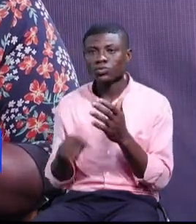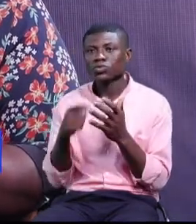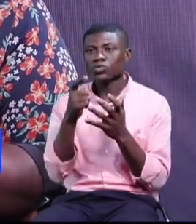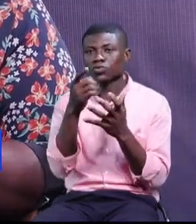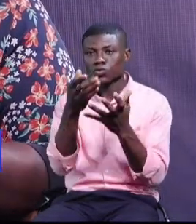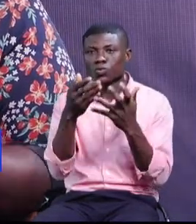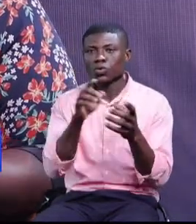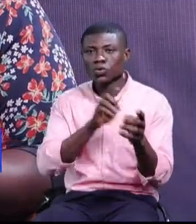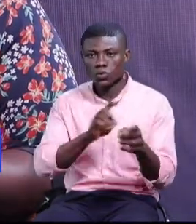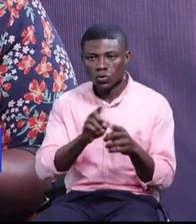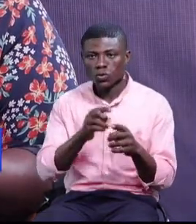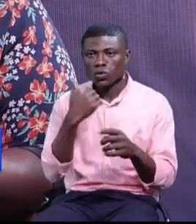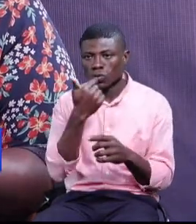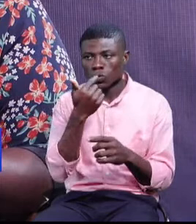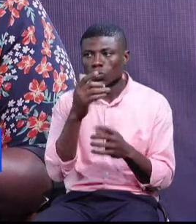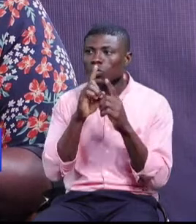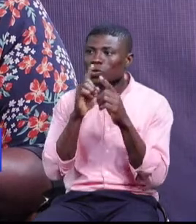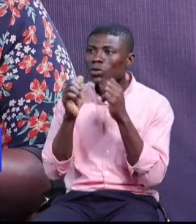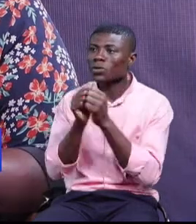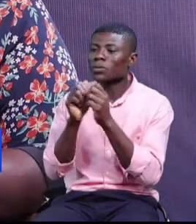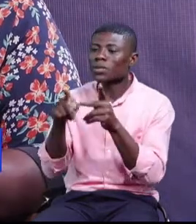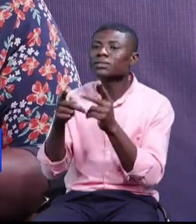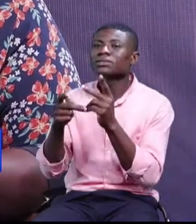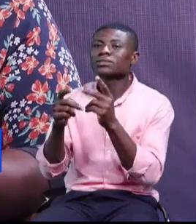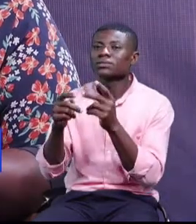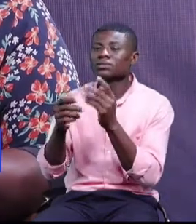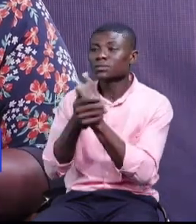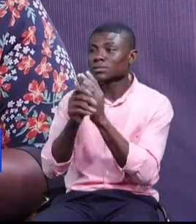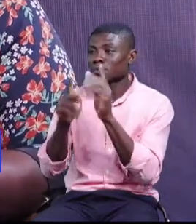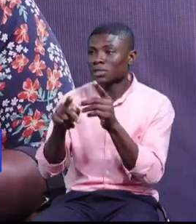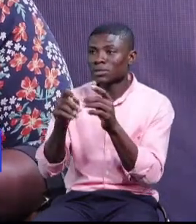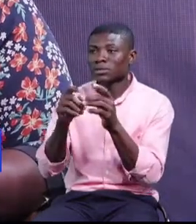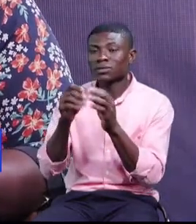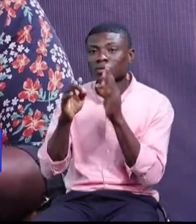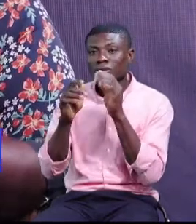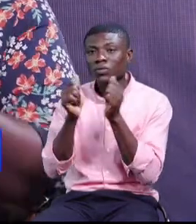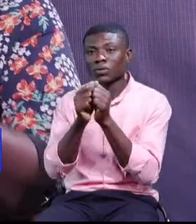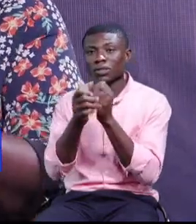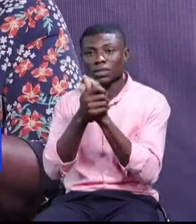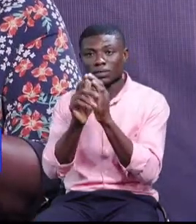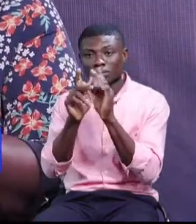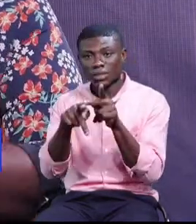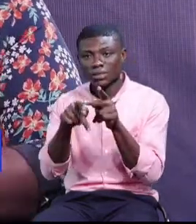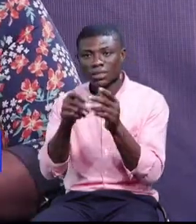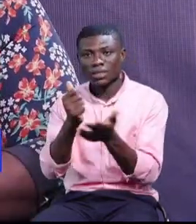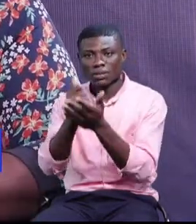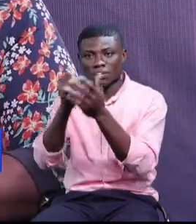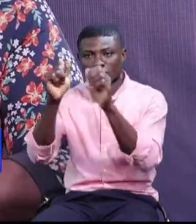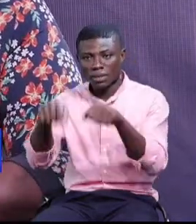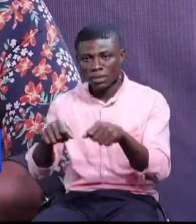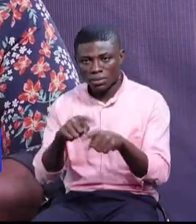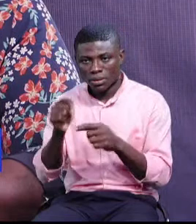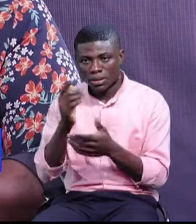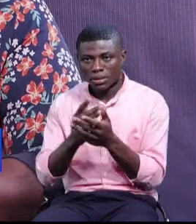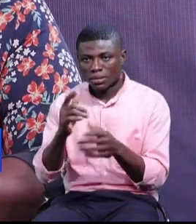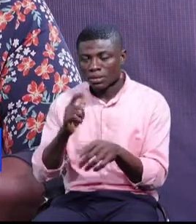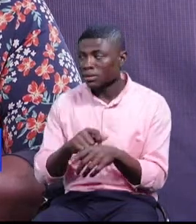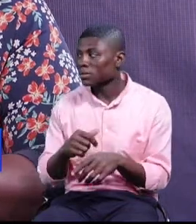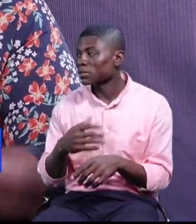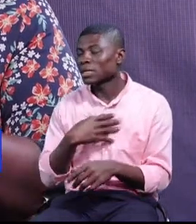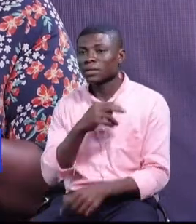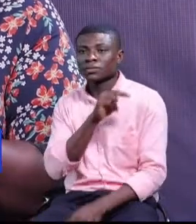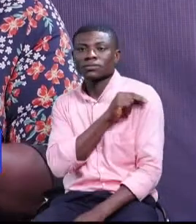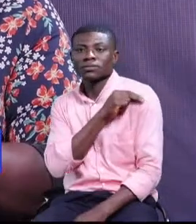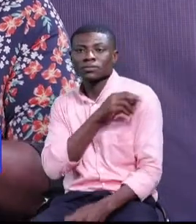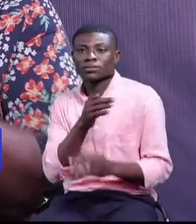want to do and who you are talking to. If you are talking to an expert, they can help you. But sometimes, like Nadia